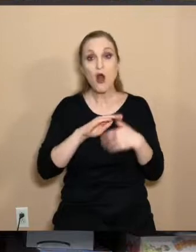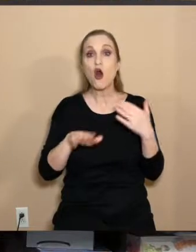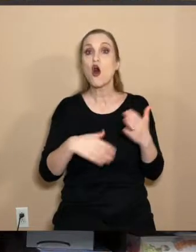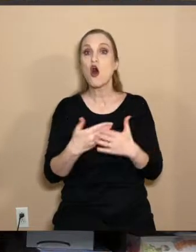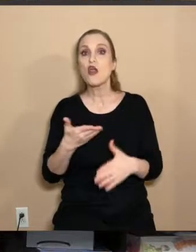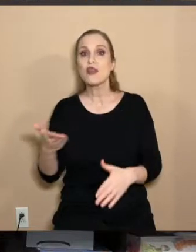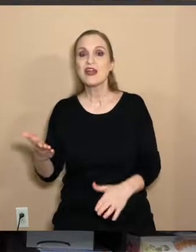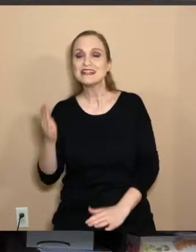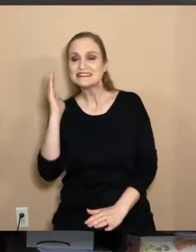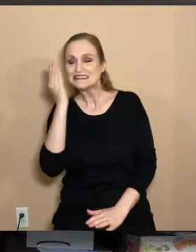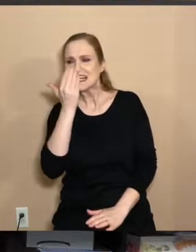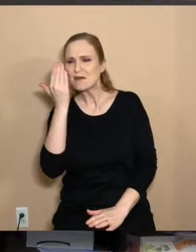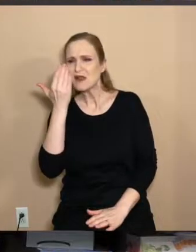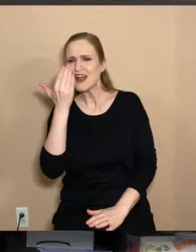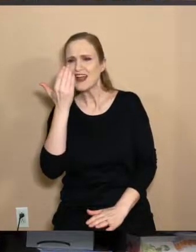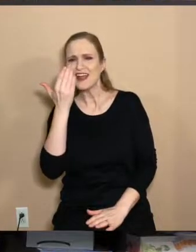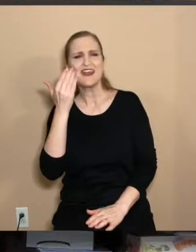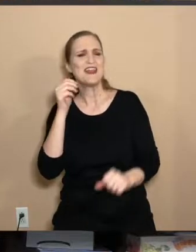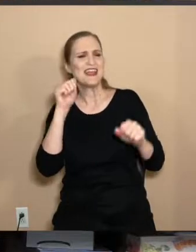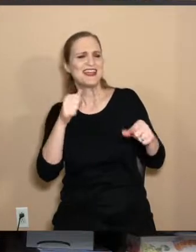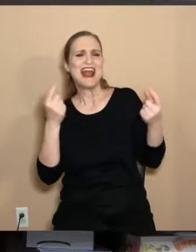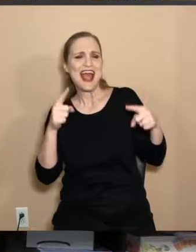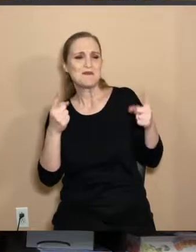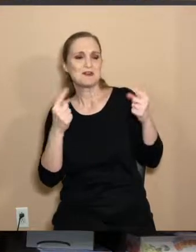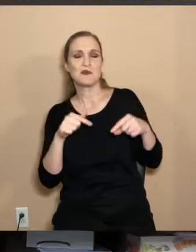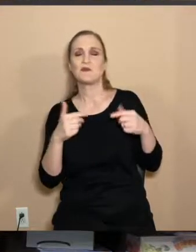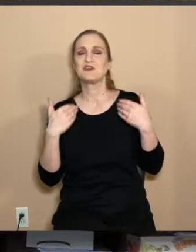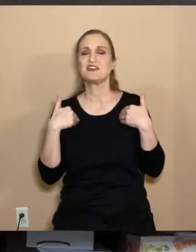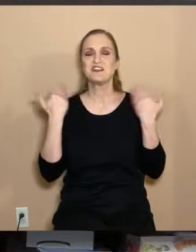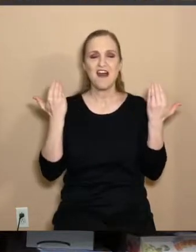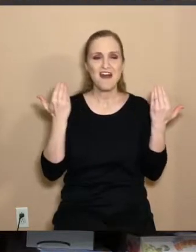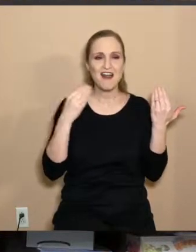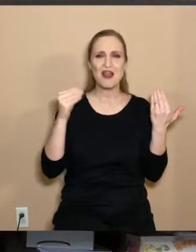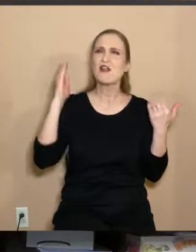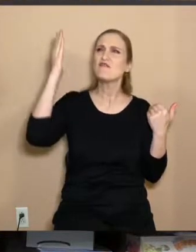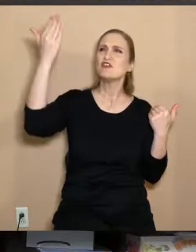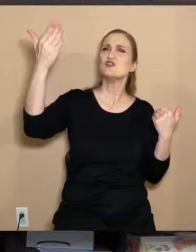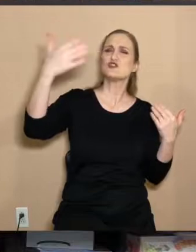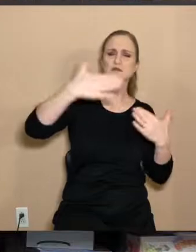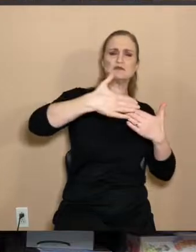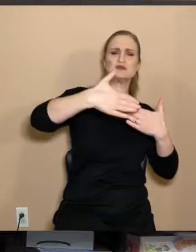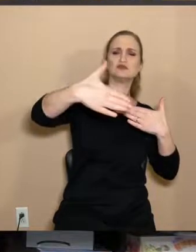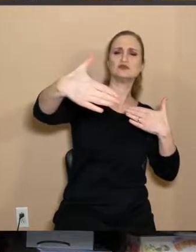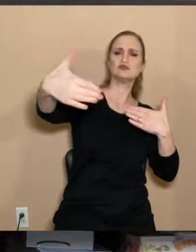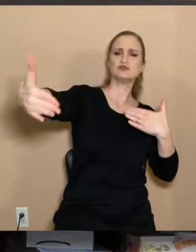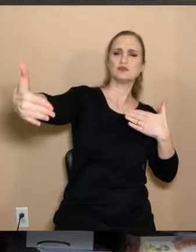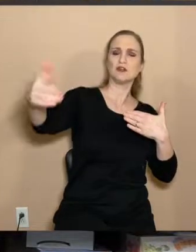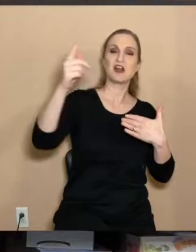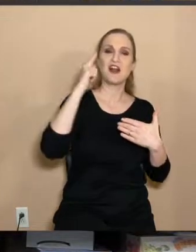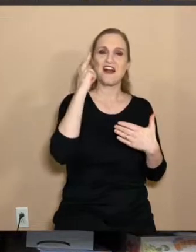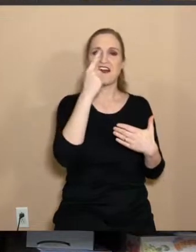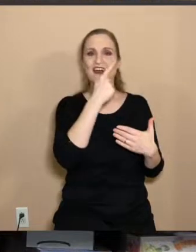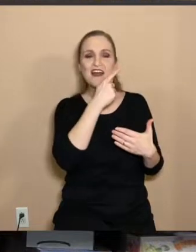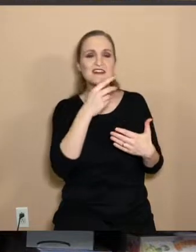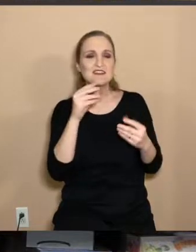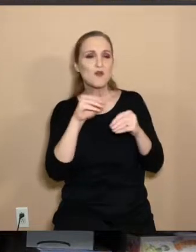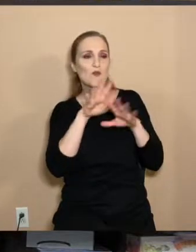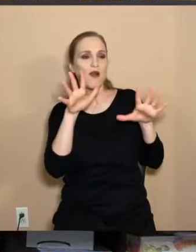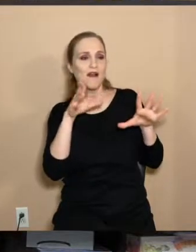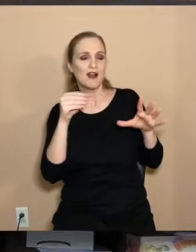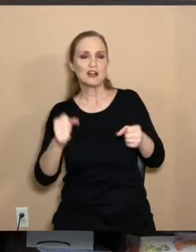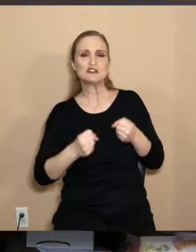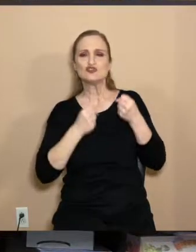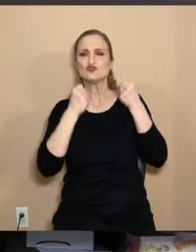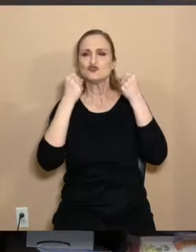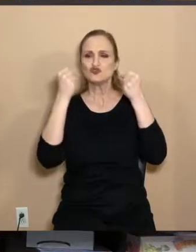things seem like they're possible when we're young and our future is out ahead of us and our eyes are bright and our